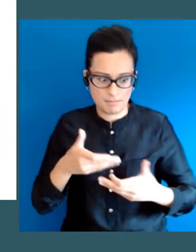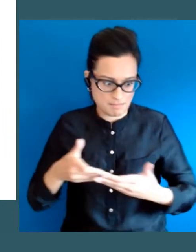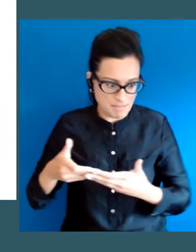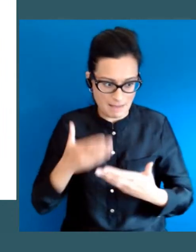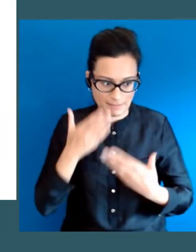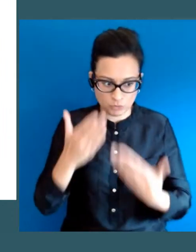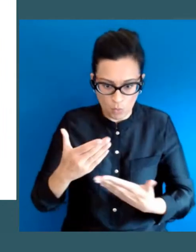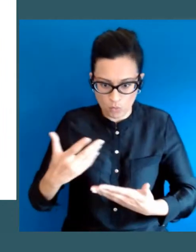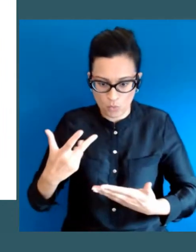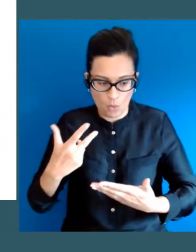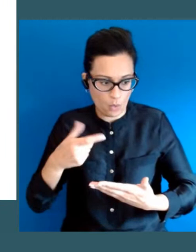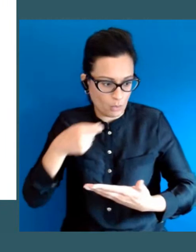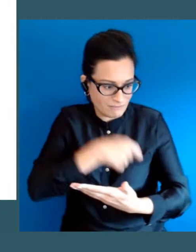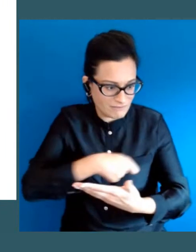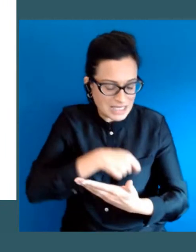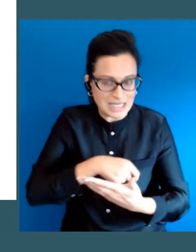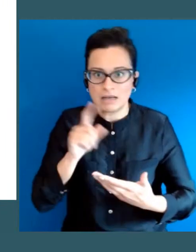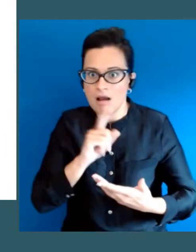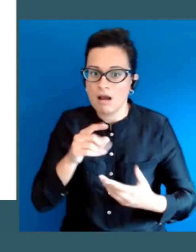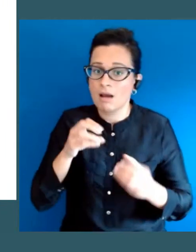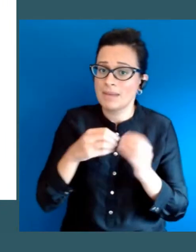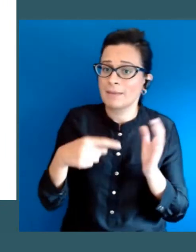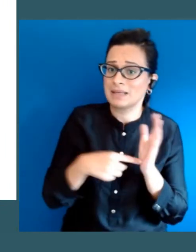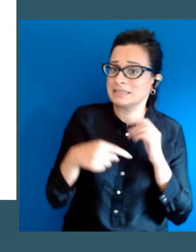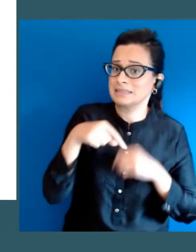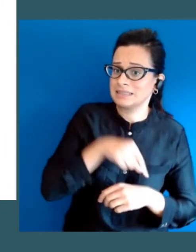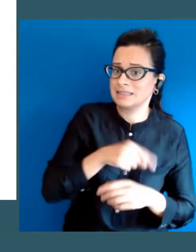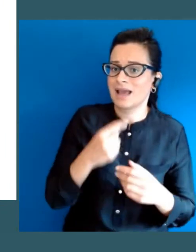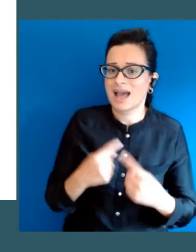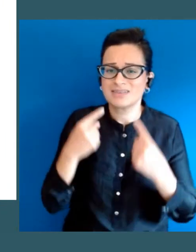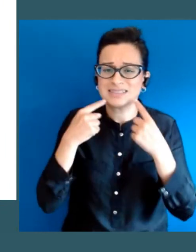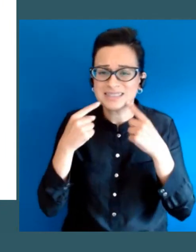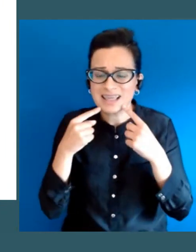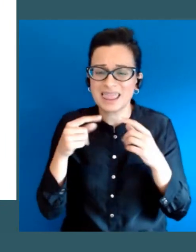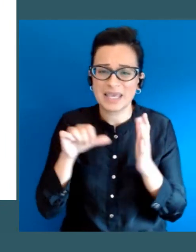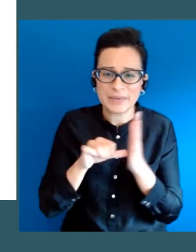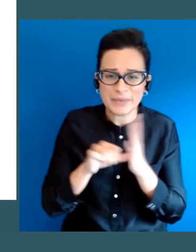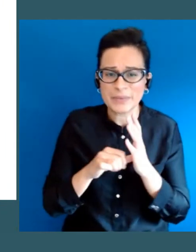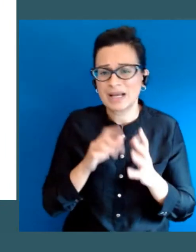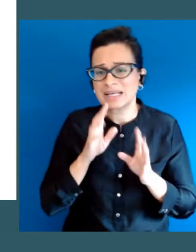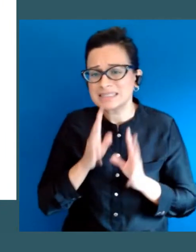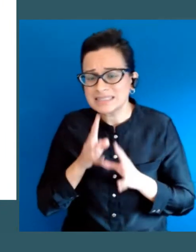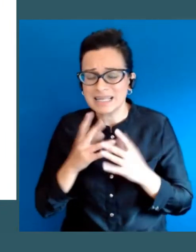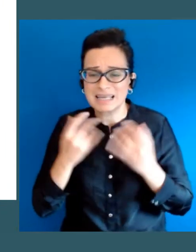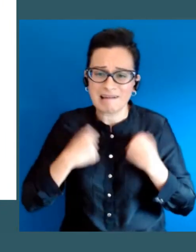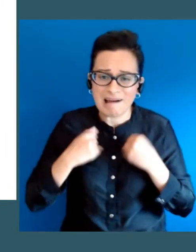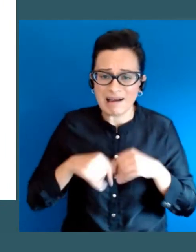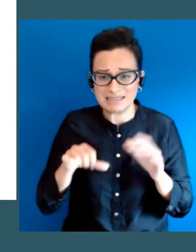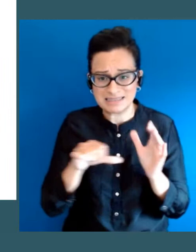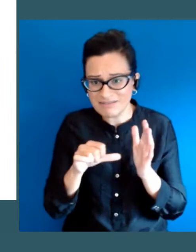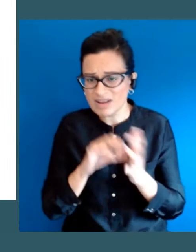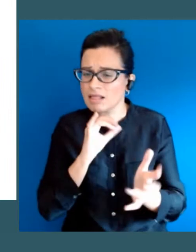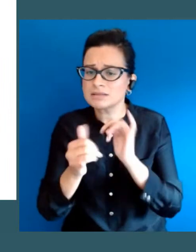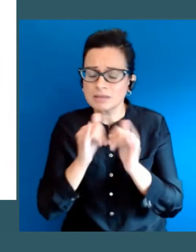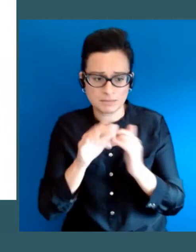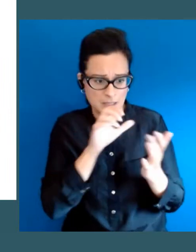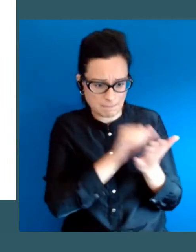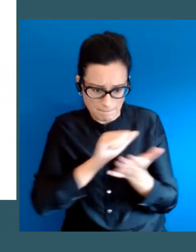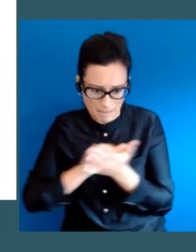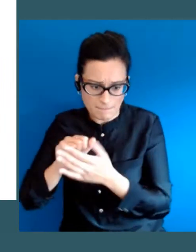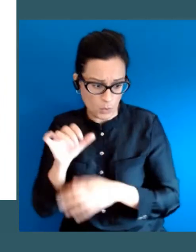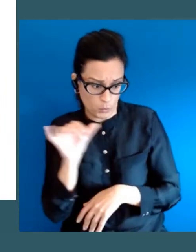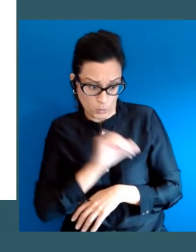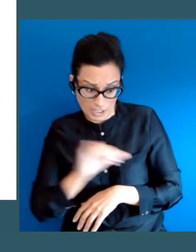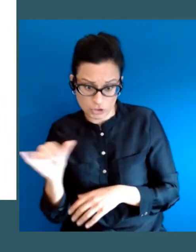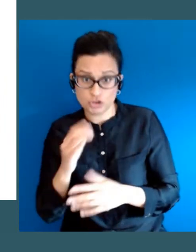T, for instance, he also had teething, he had sickness, so it was really difficult sometimes to decipher if it was allergy or if